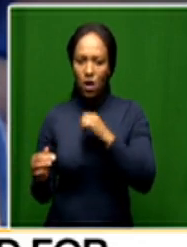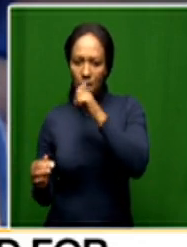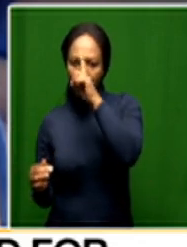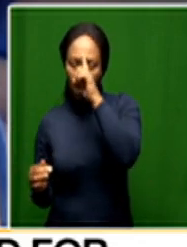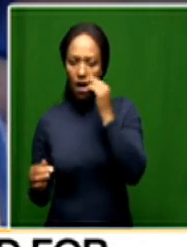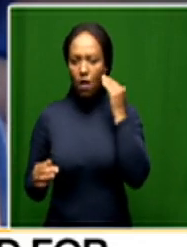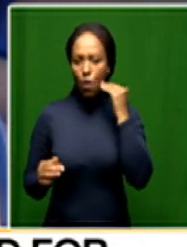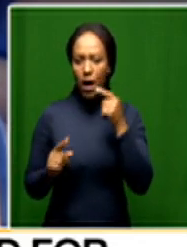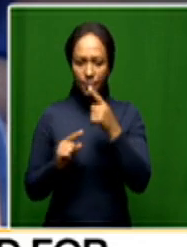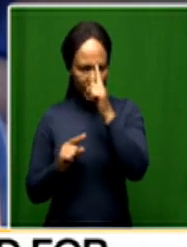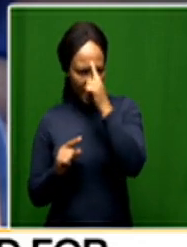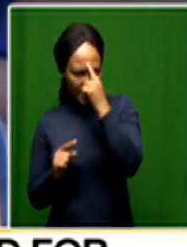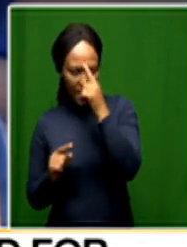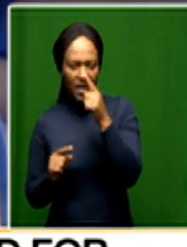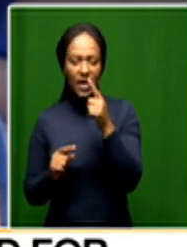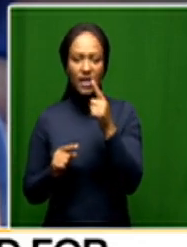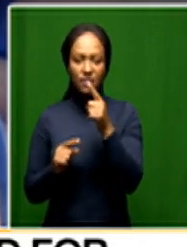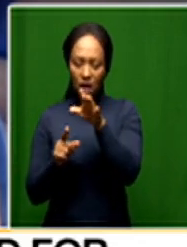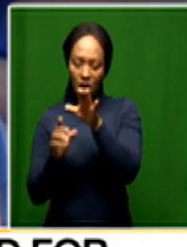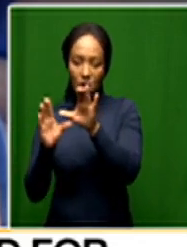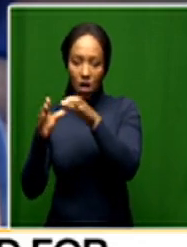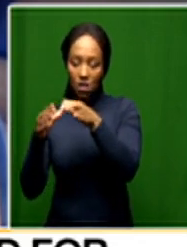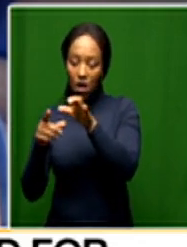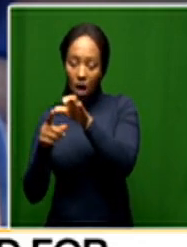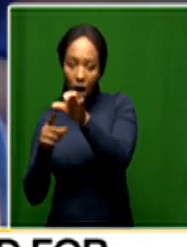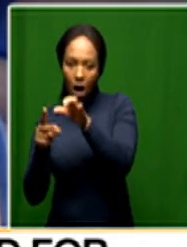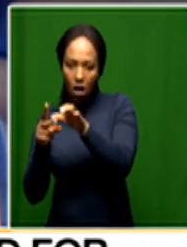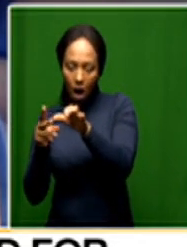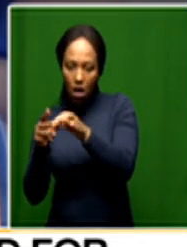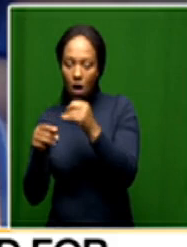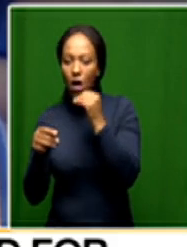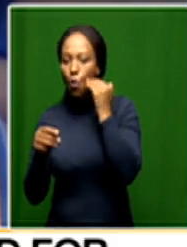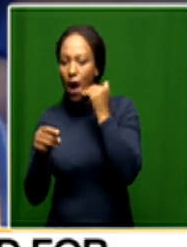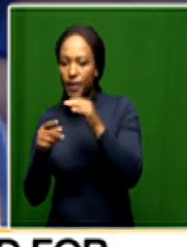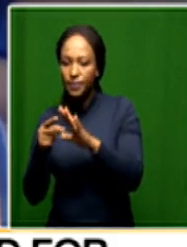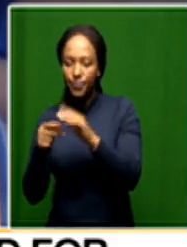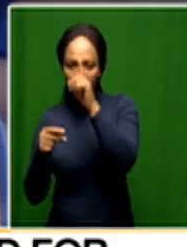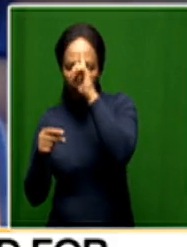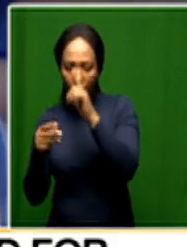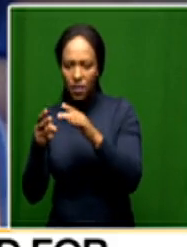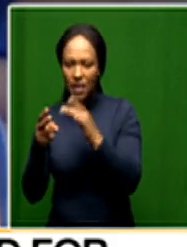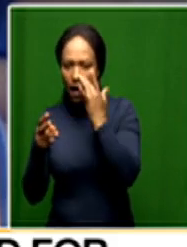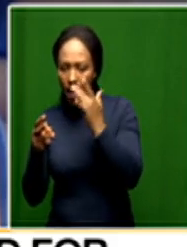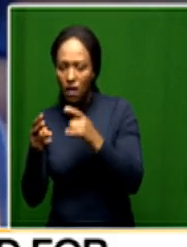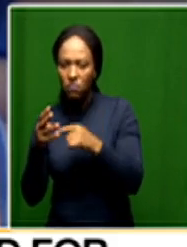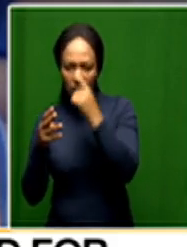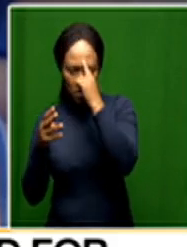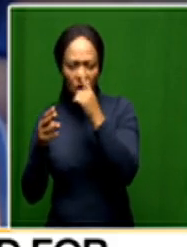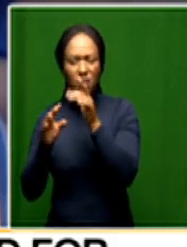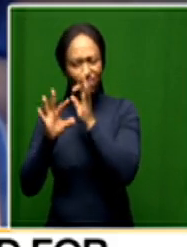whites, Indians. You've actually classed it this way as well. Tell us firstly why, and secondly, what are the findings?